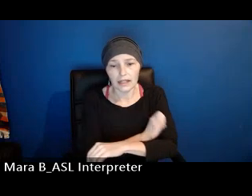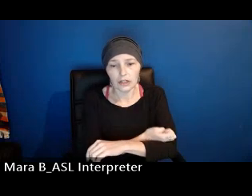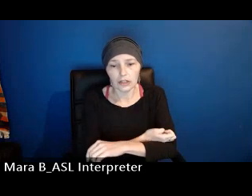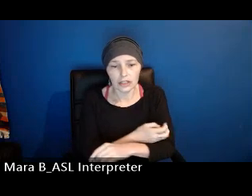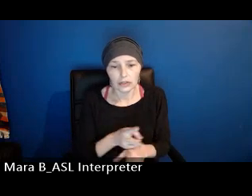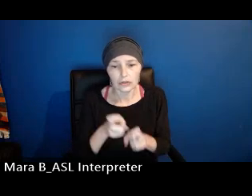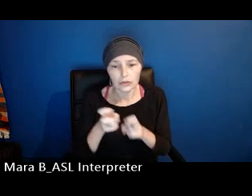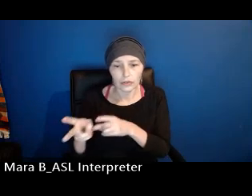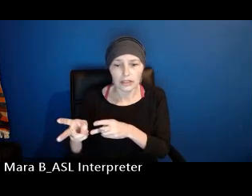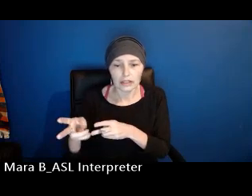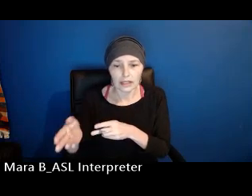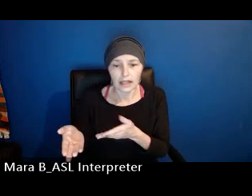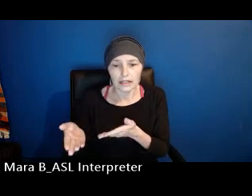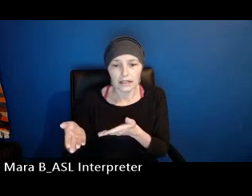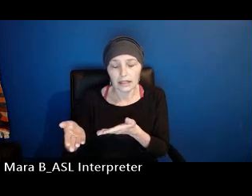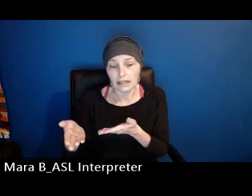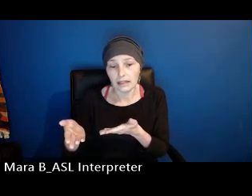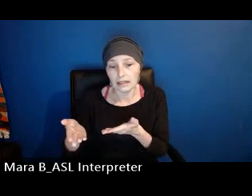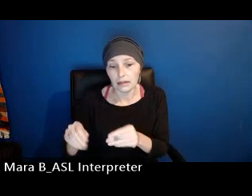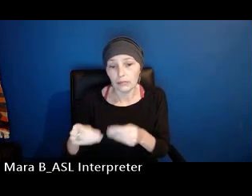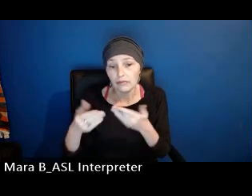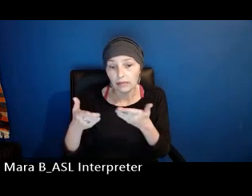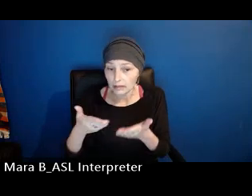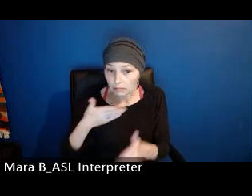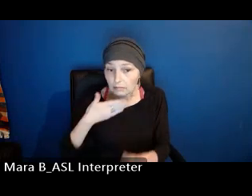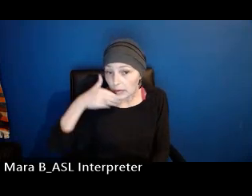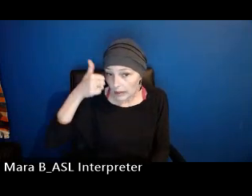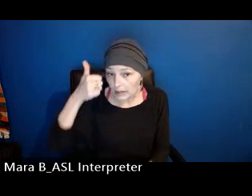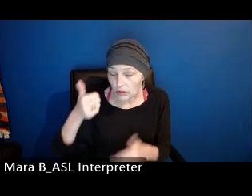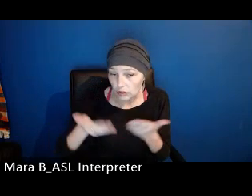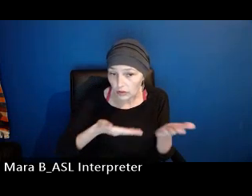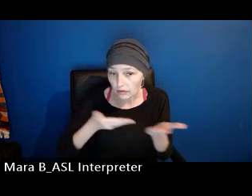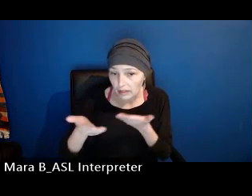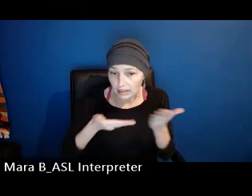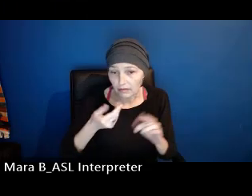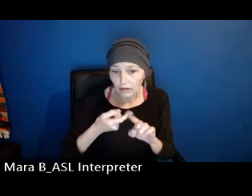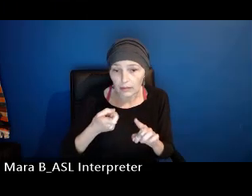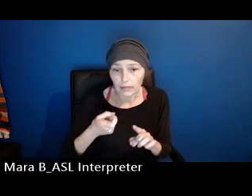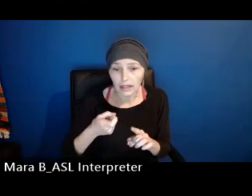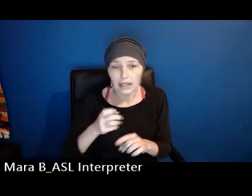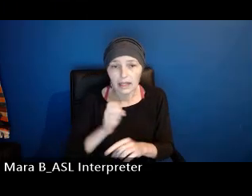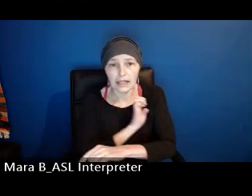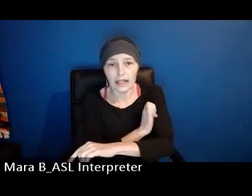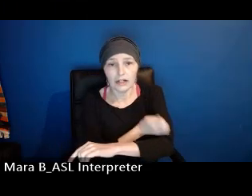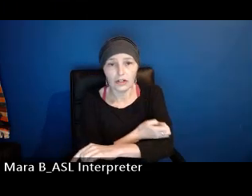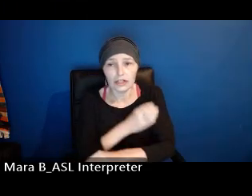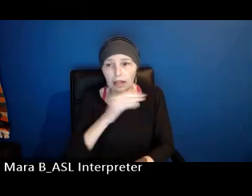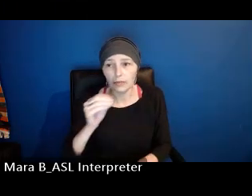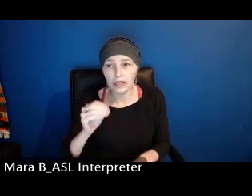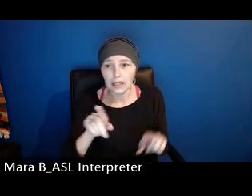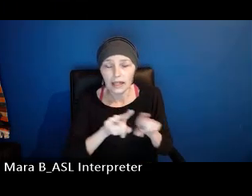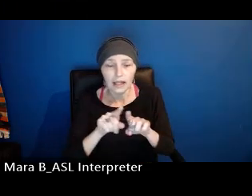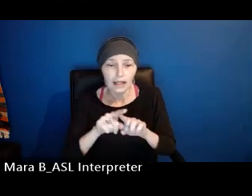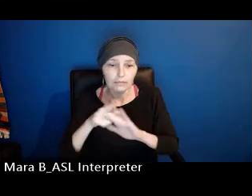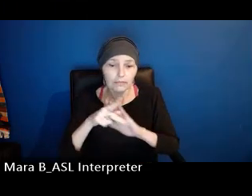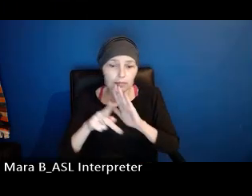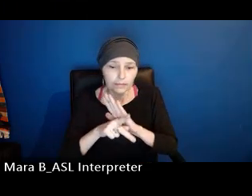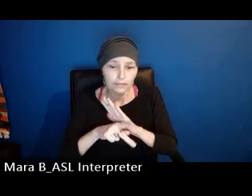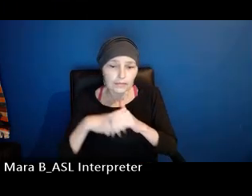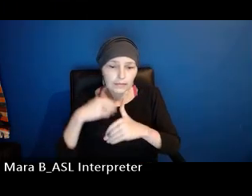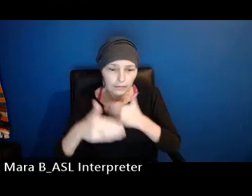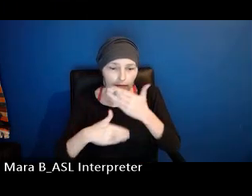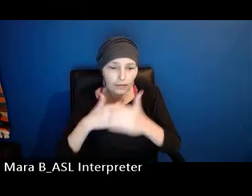best service I have personally experienced from an energy company. As policies evolve, it is